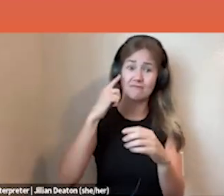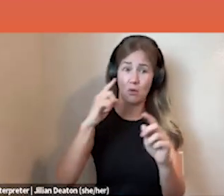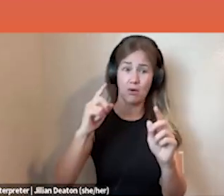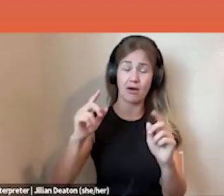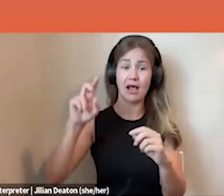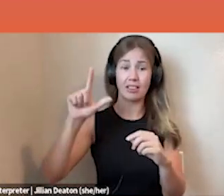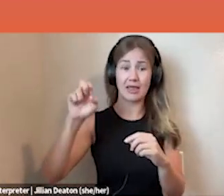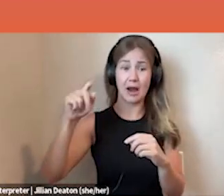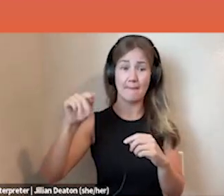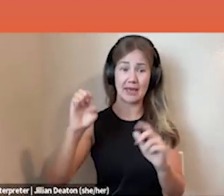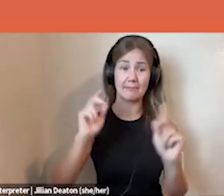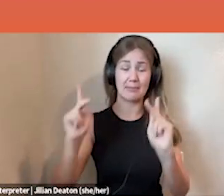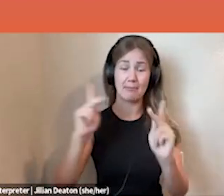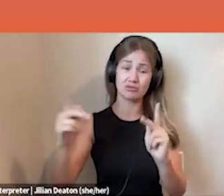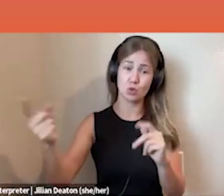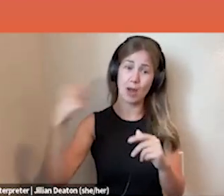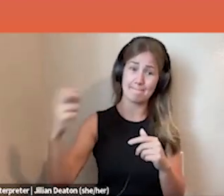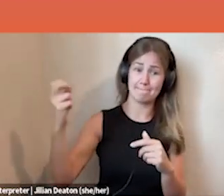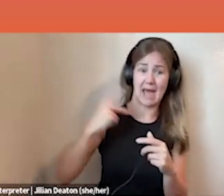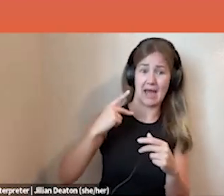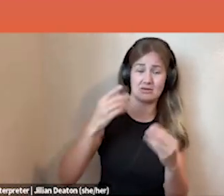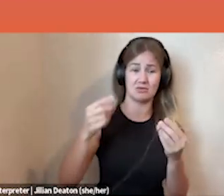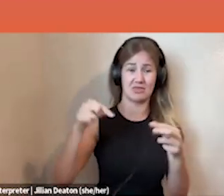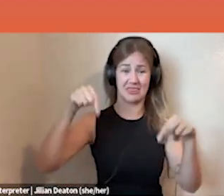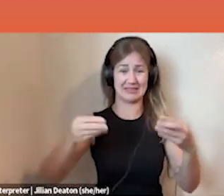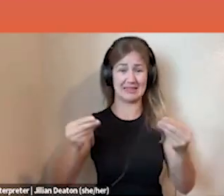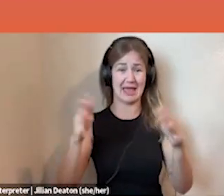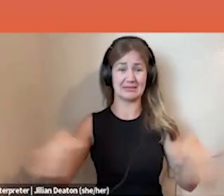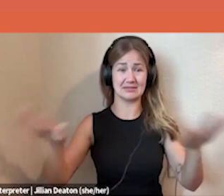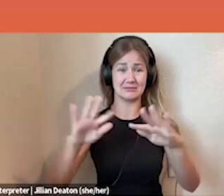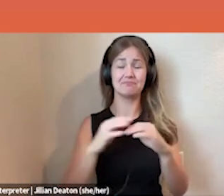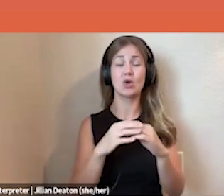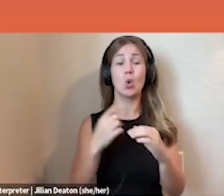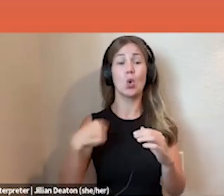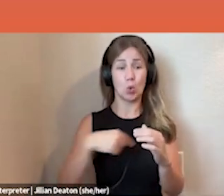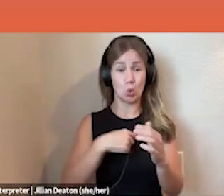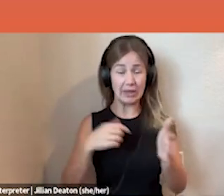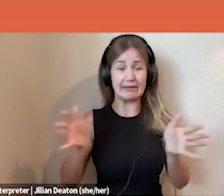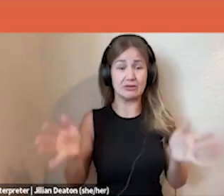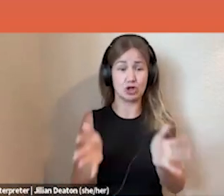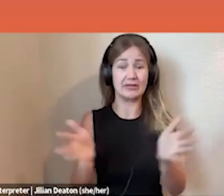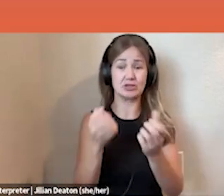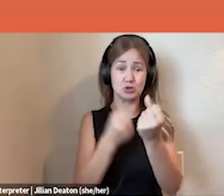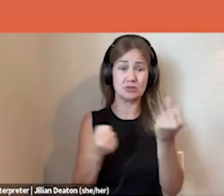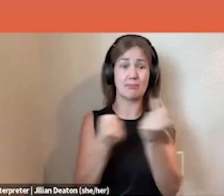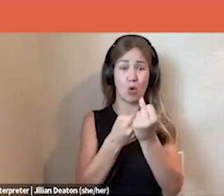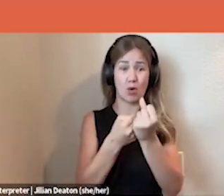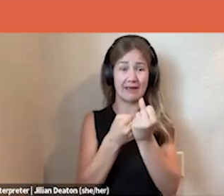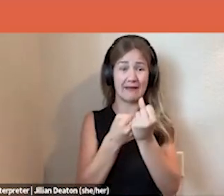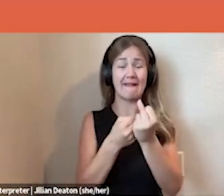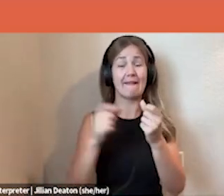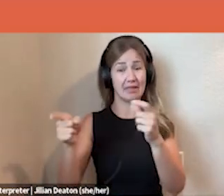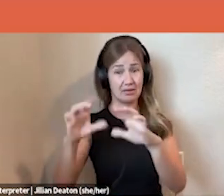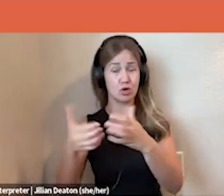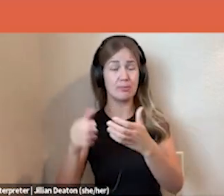today. To join us in this work, we encourage supporting Lene Lenape Exqueoc, a group of